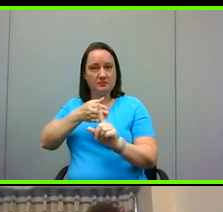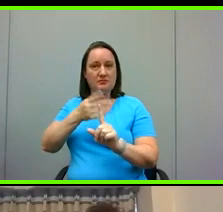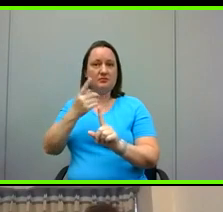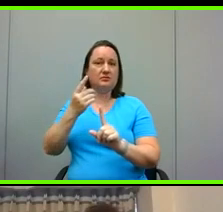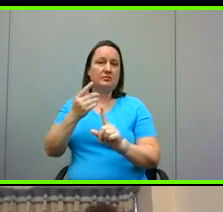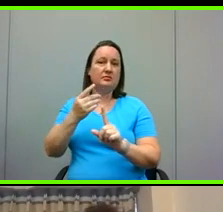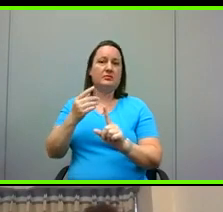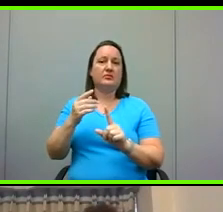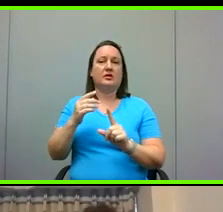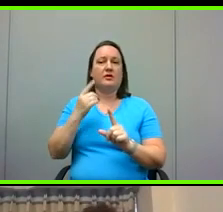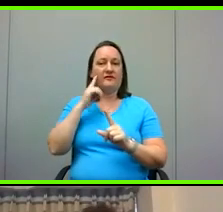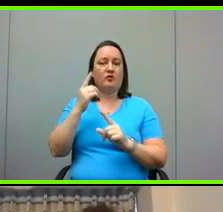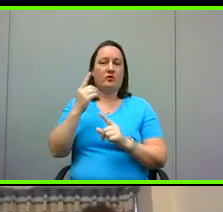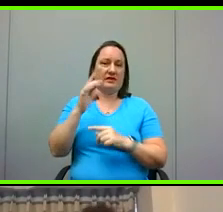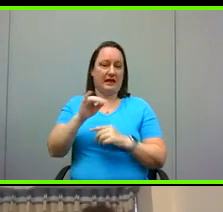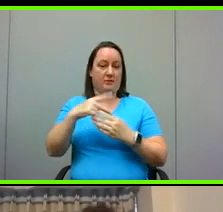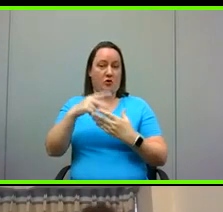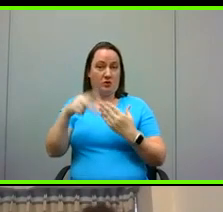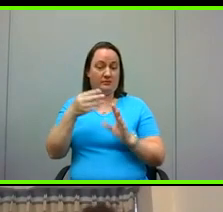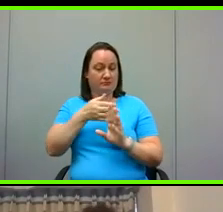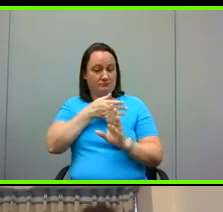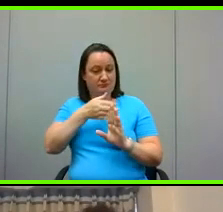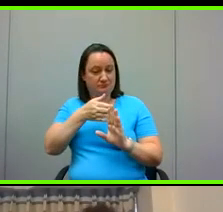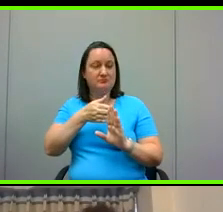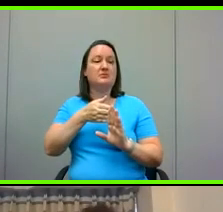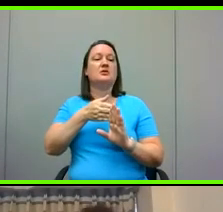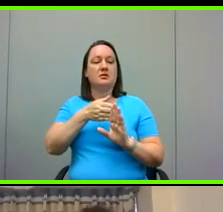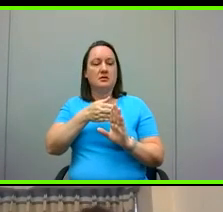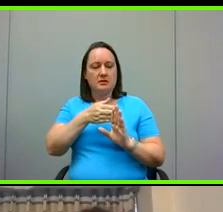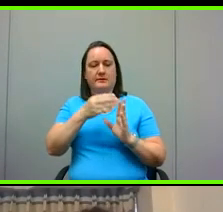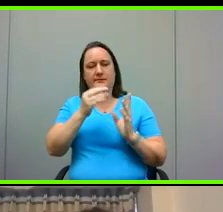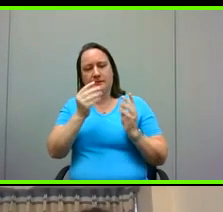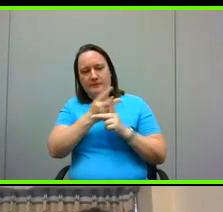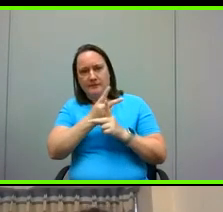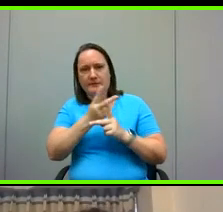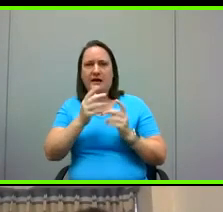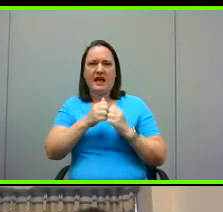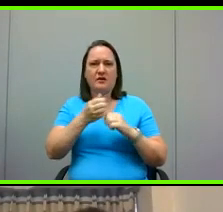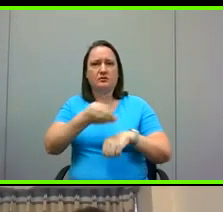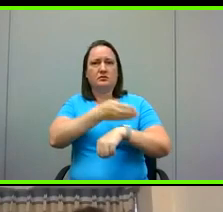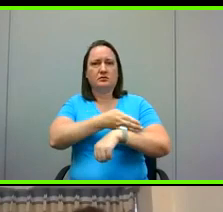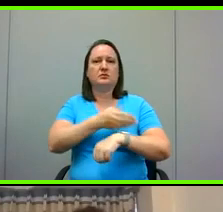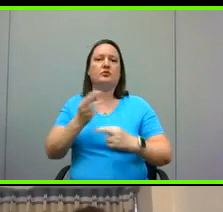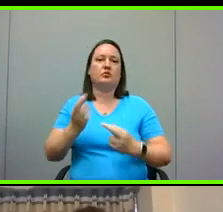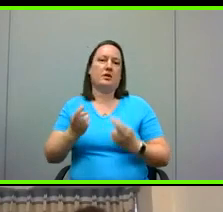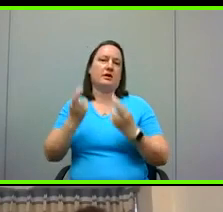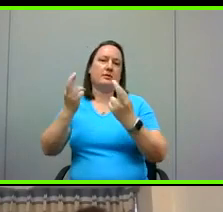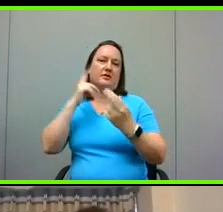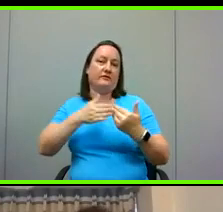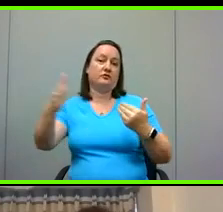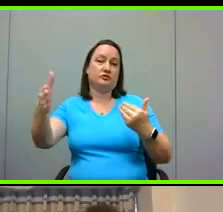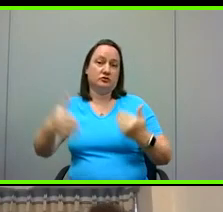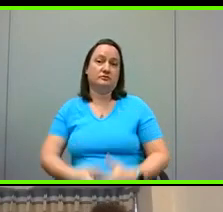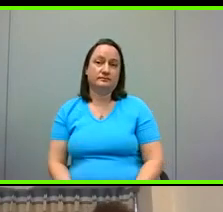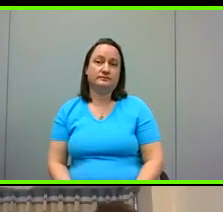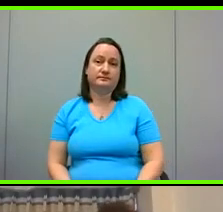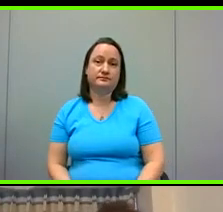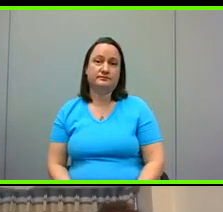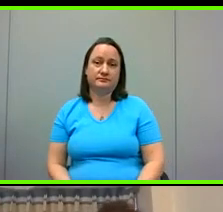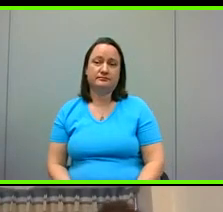the program, and you make recommendations for the future. And